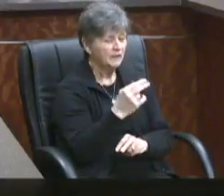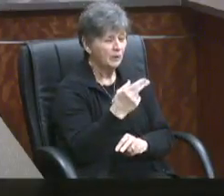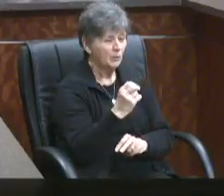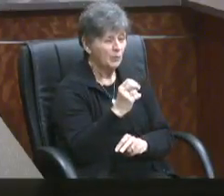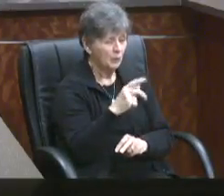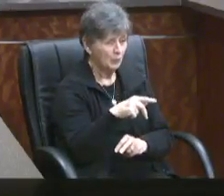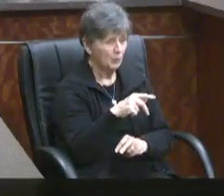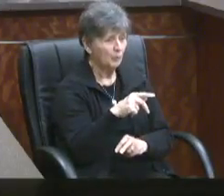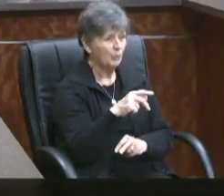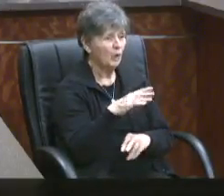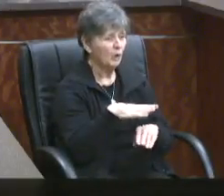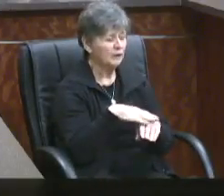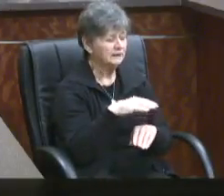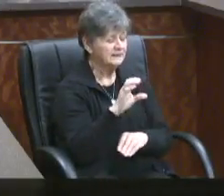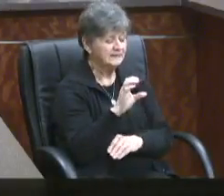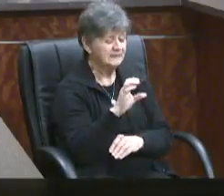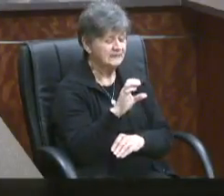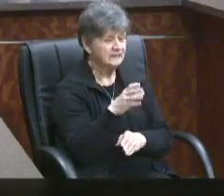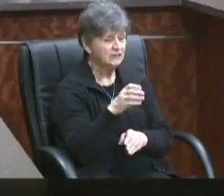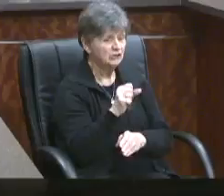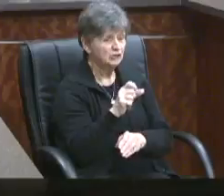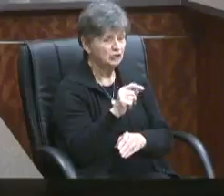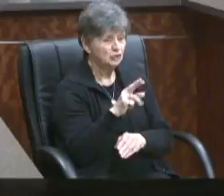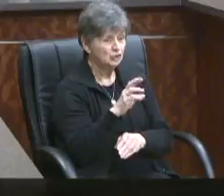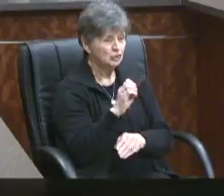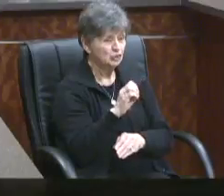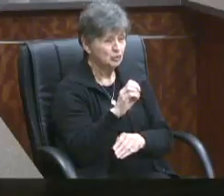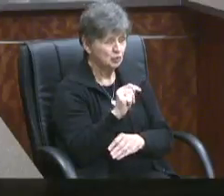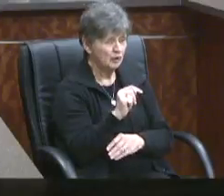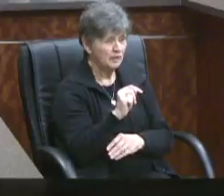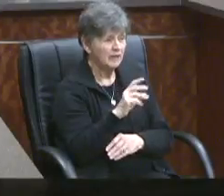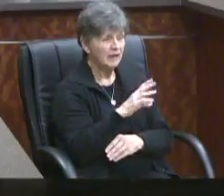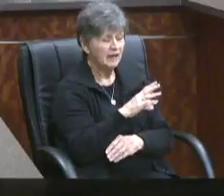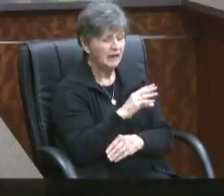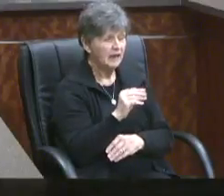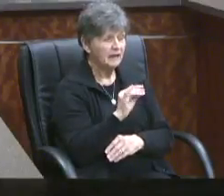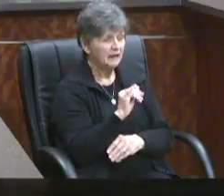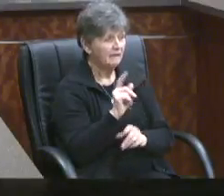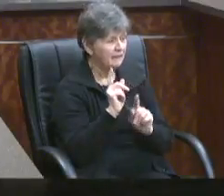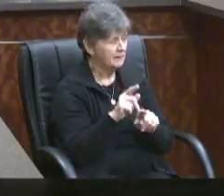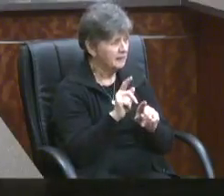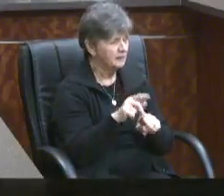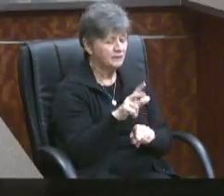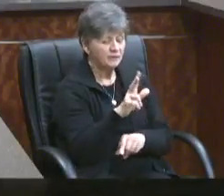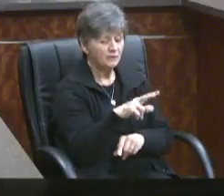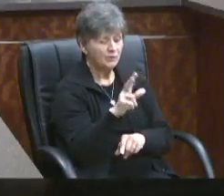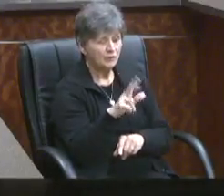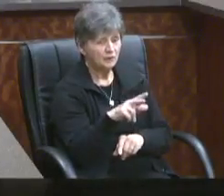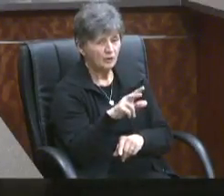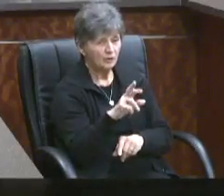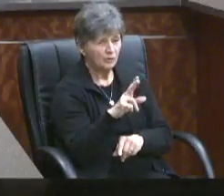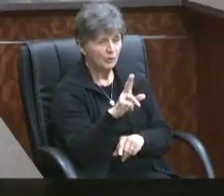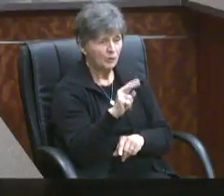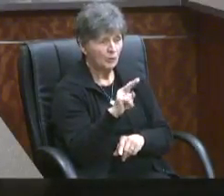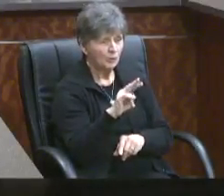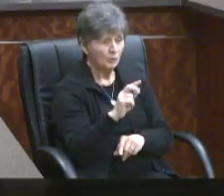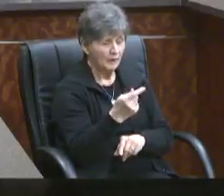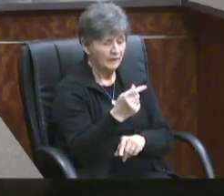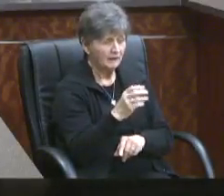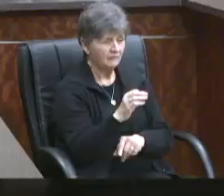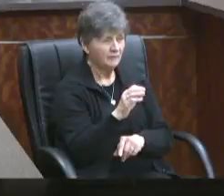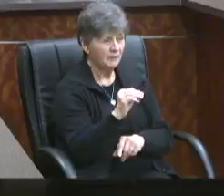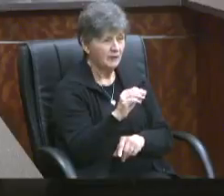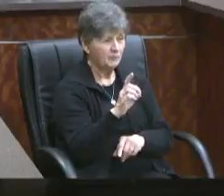Main Street on C Street, as well as attended the 33rd running of the Maryland Million over at